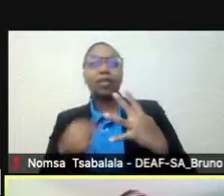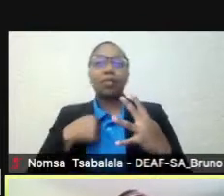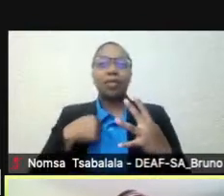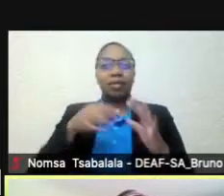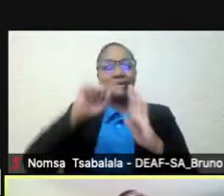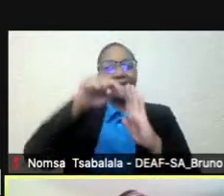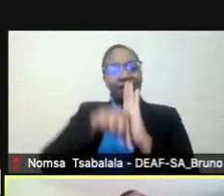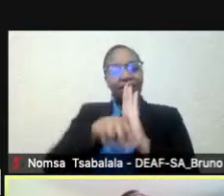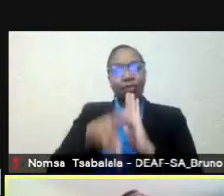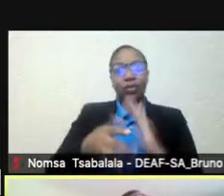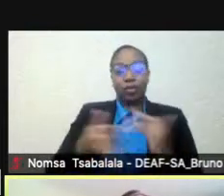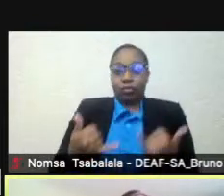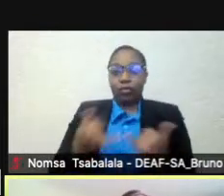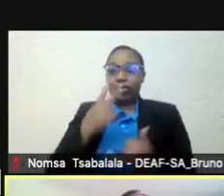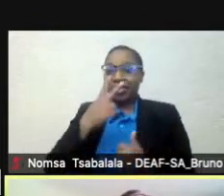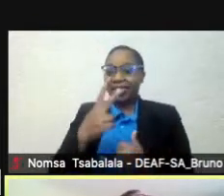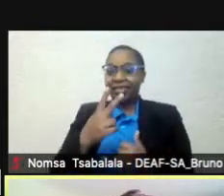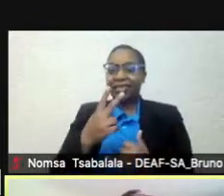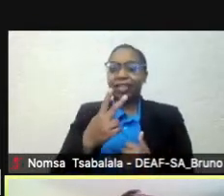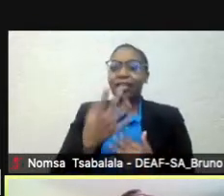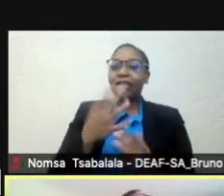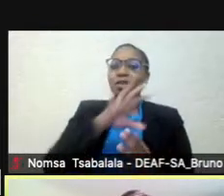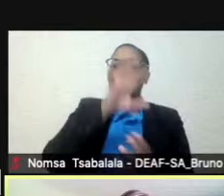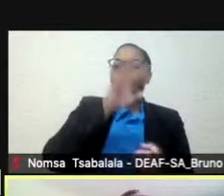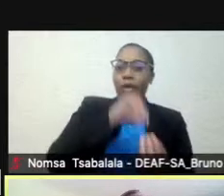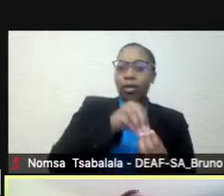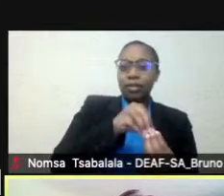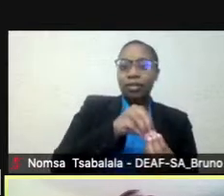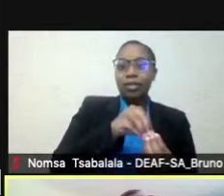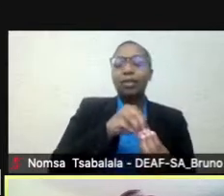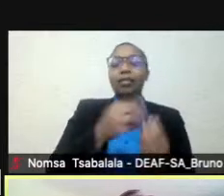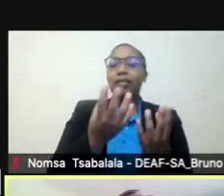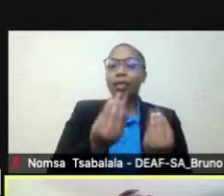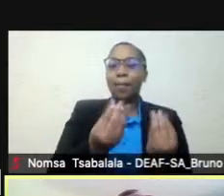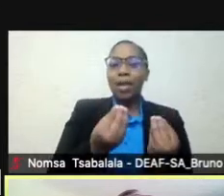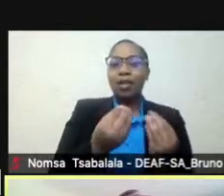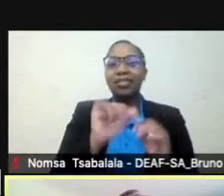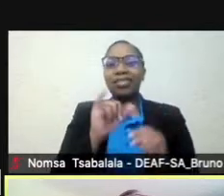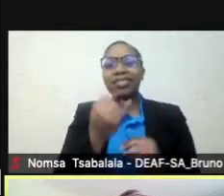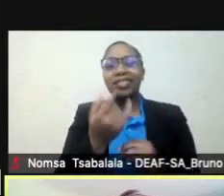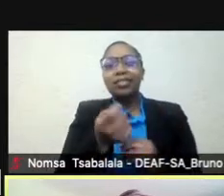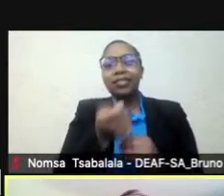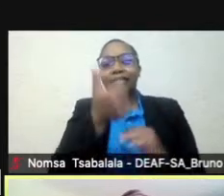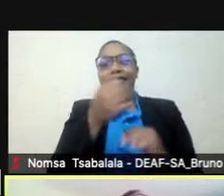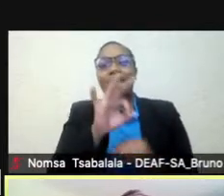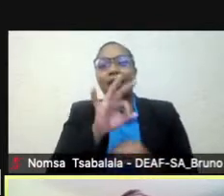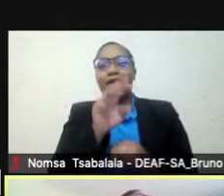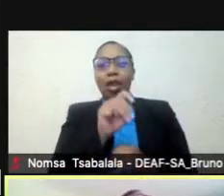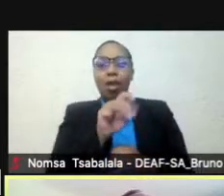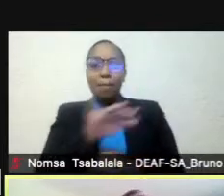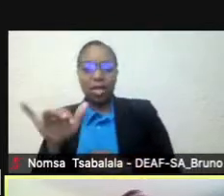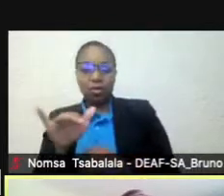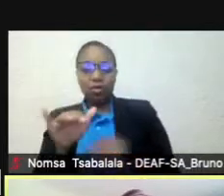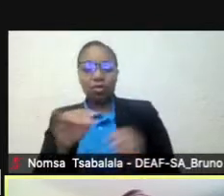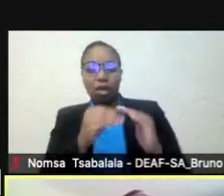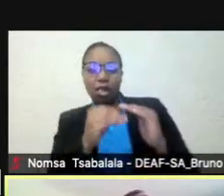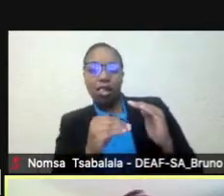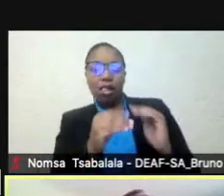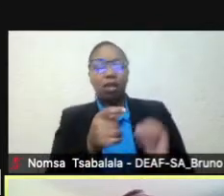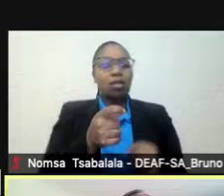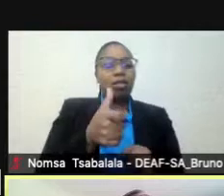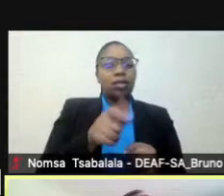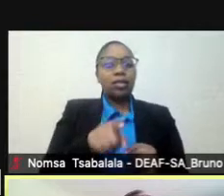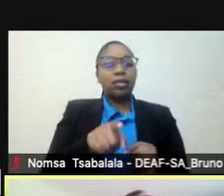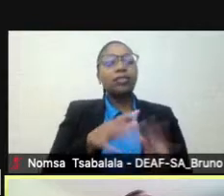we are seeing a total number of just under 3 million laboratory confirmed cases. And we have seen this rapidly